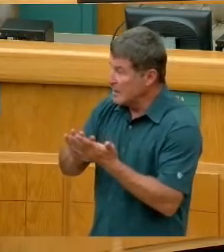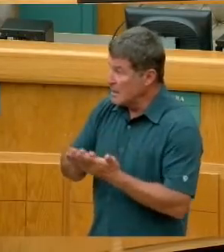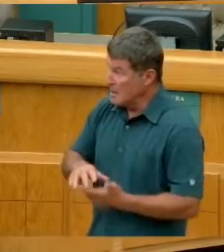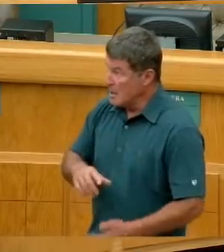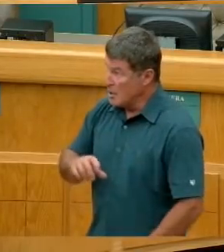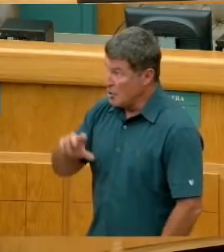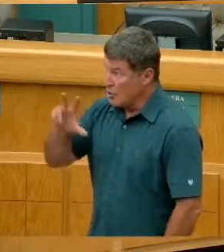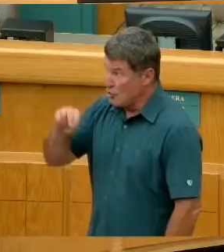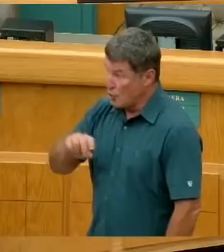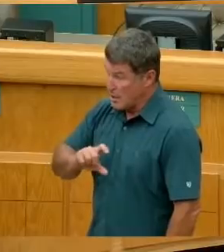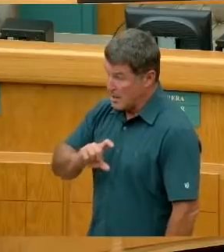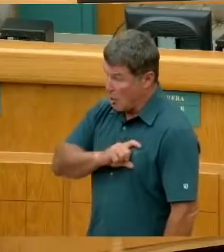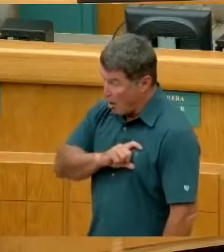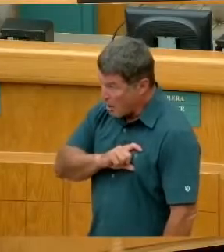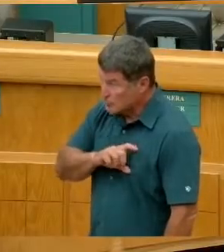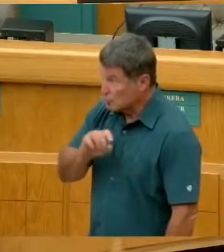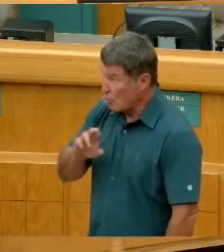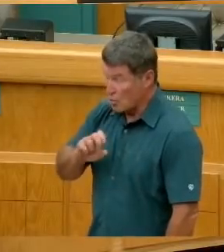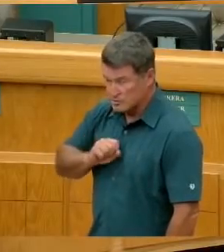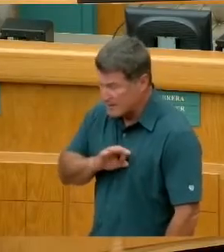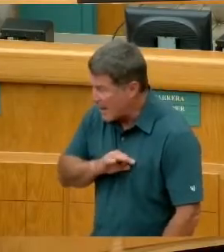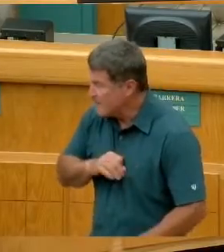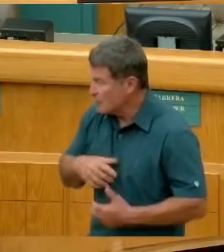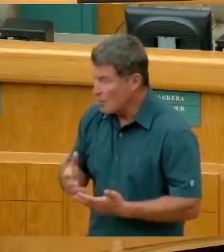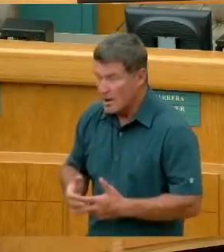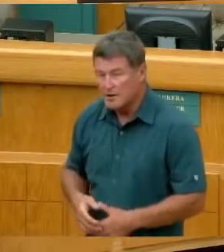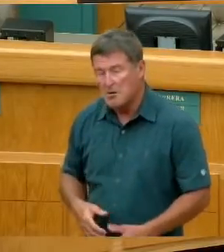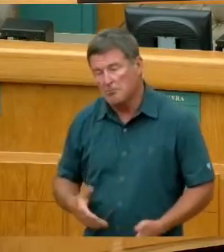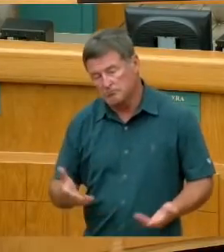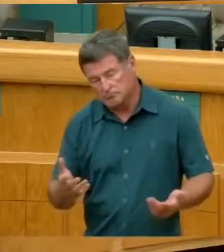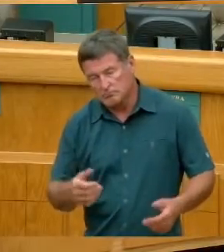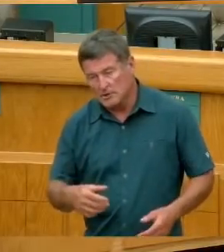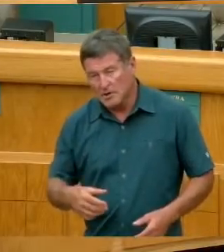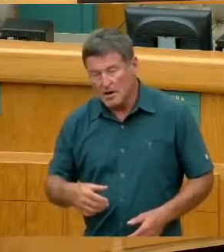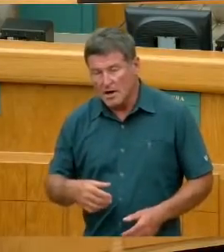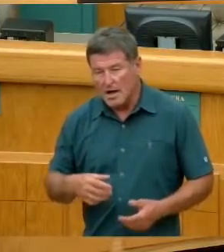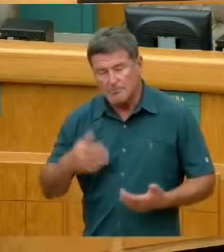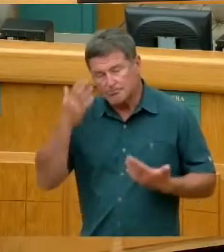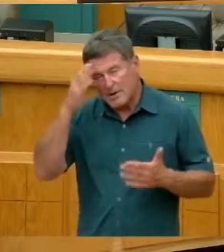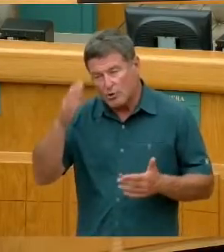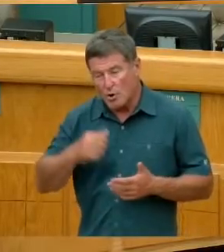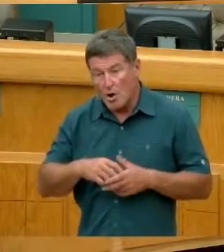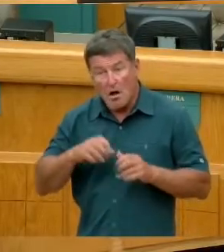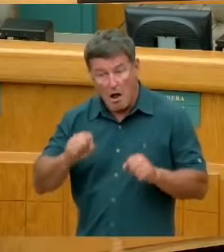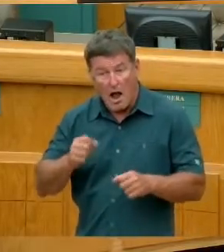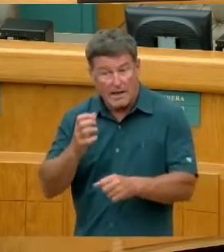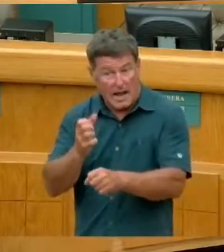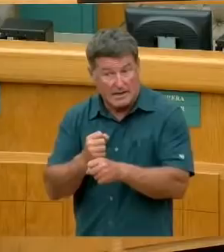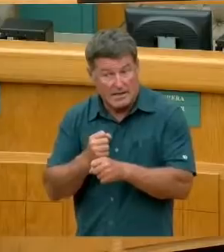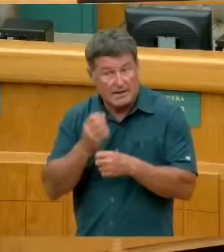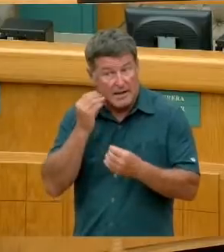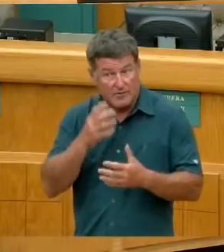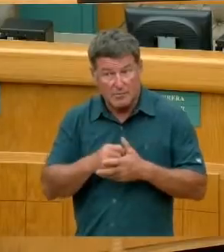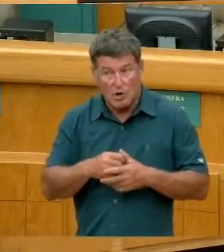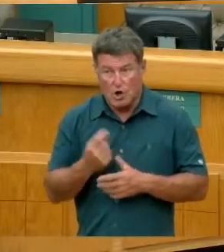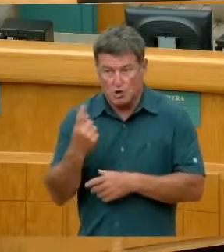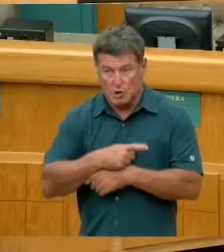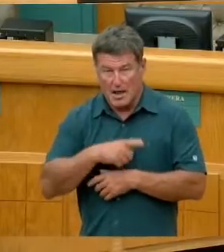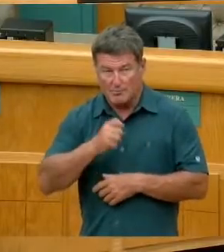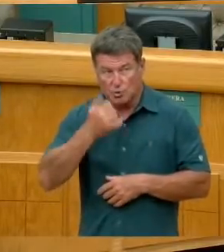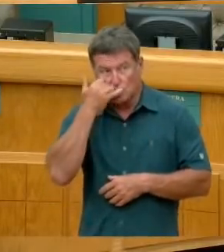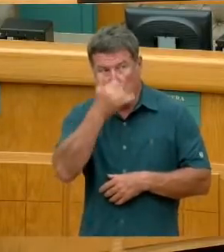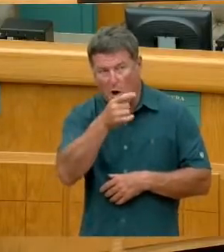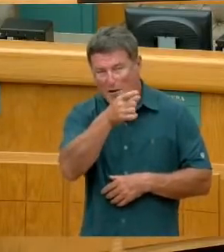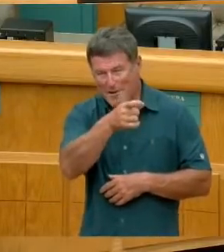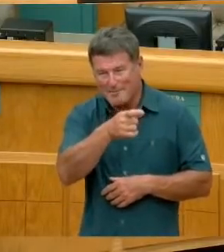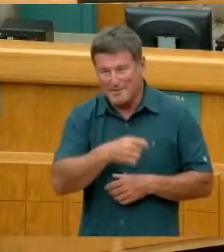along those lines? No, I haven't. I tell you what, I would like to get that information for you, and he was definitely on my